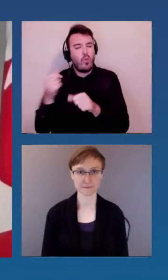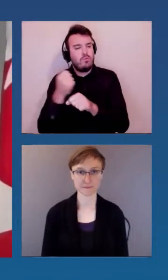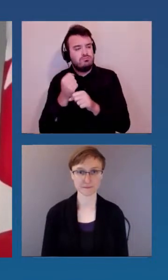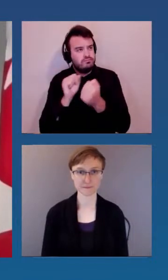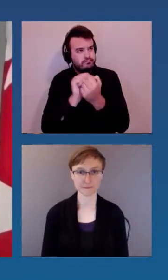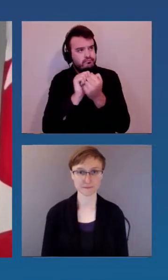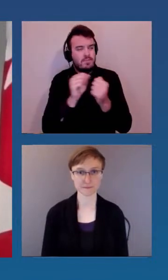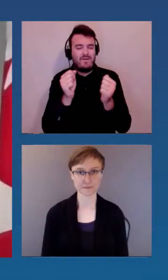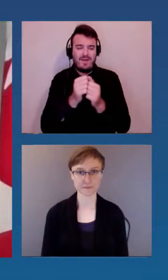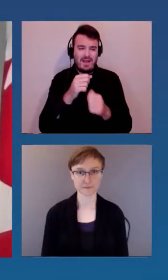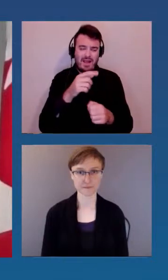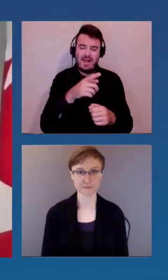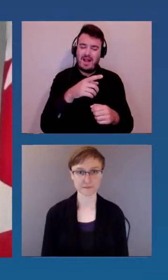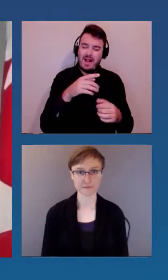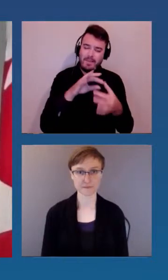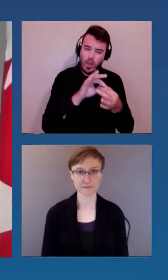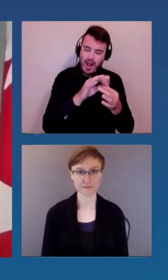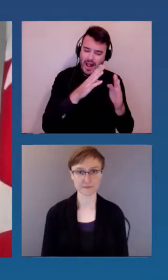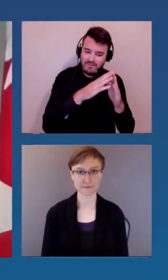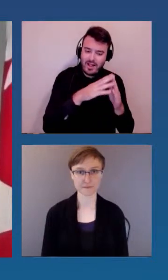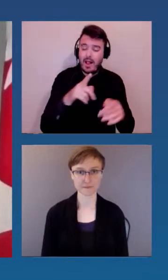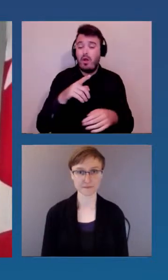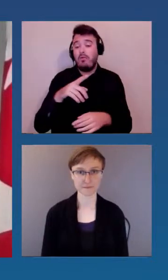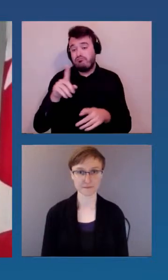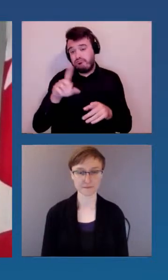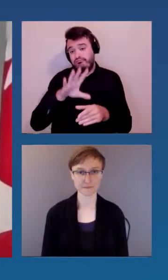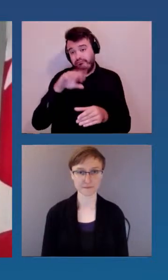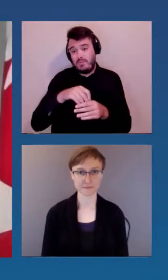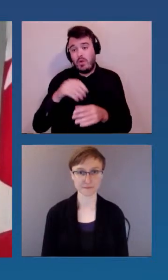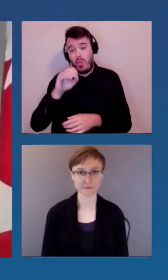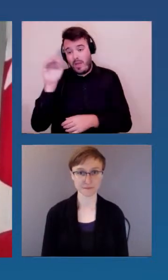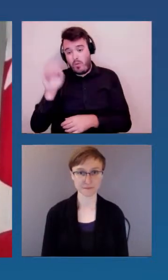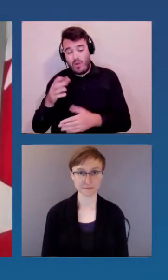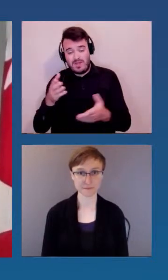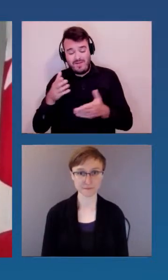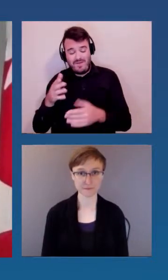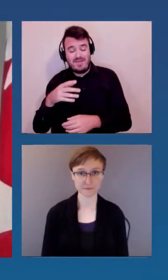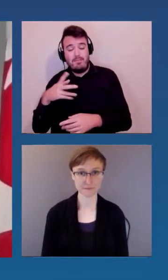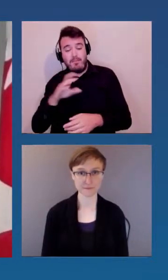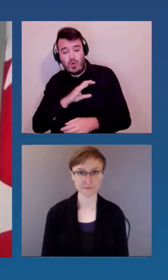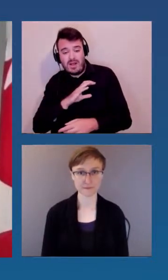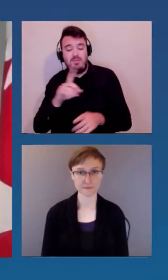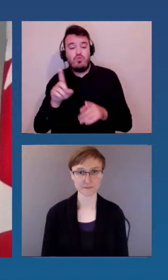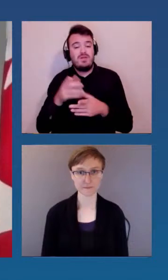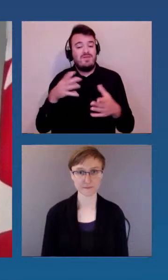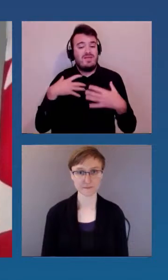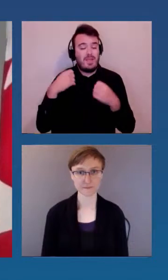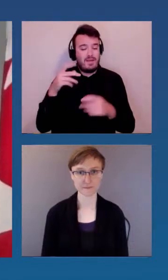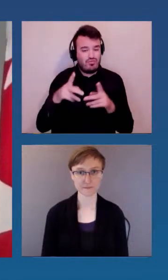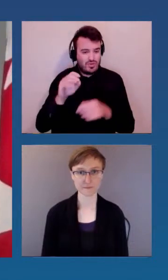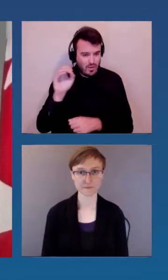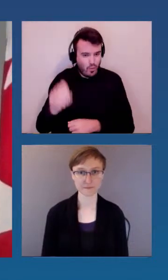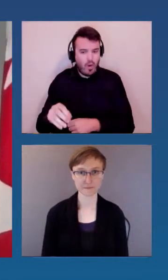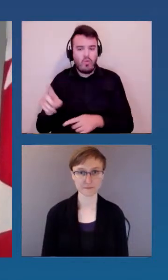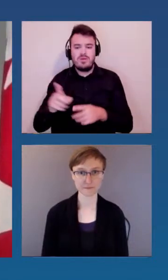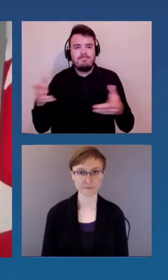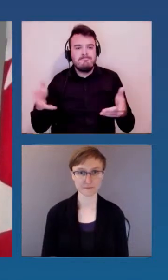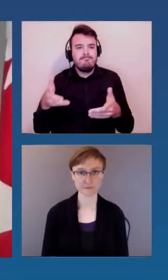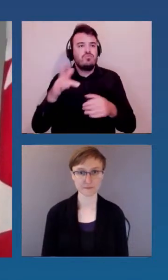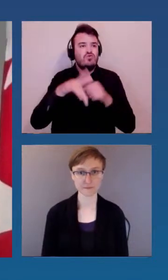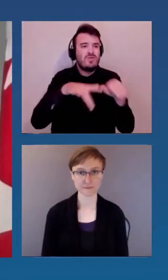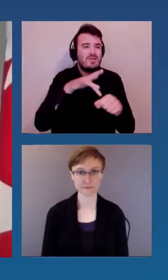city partners, including Ottawa Public Health and Ottawa Police Service, and have engaged with colleges and universities, student associations,